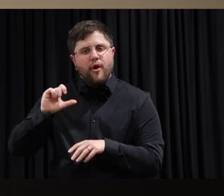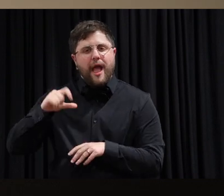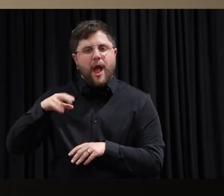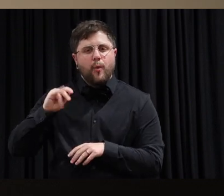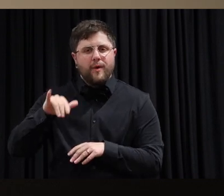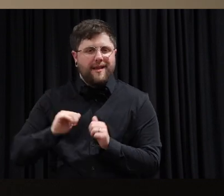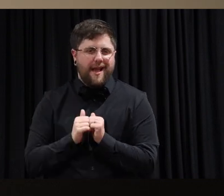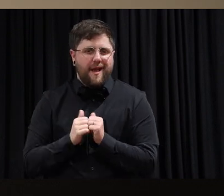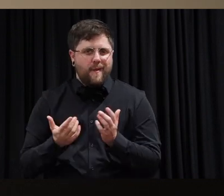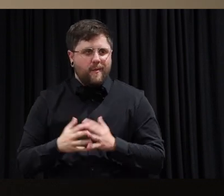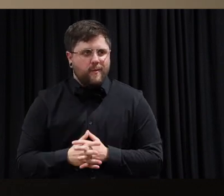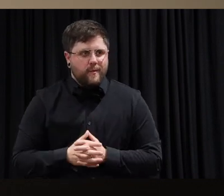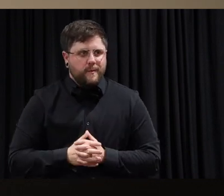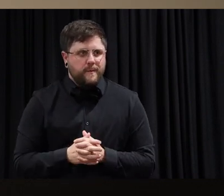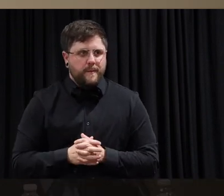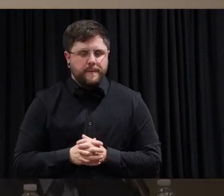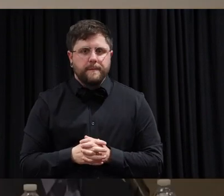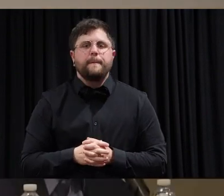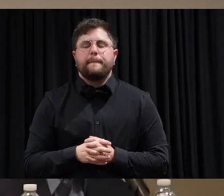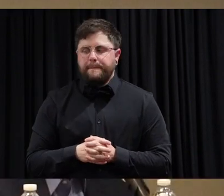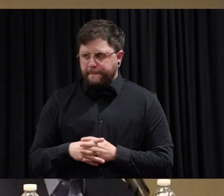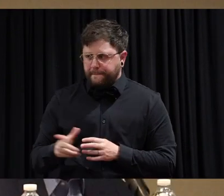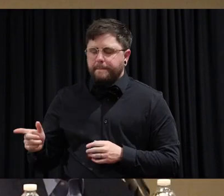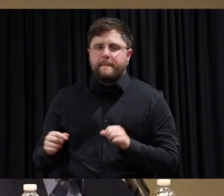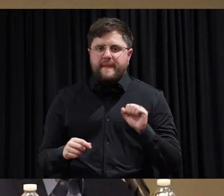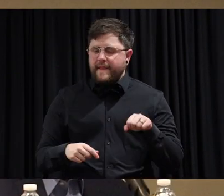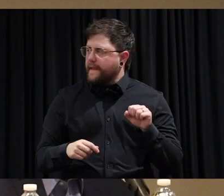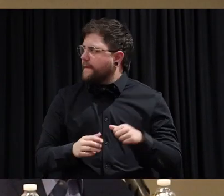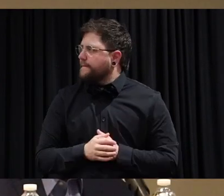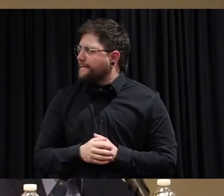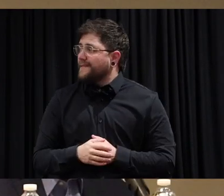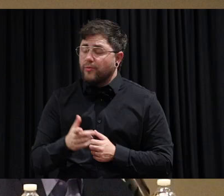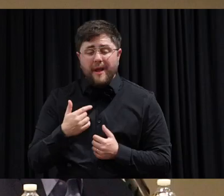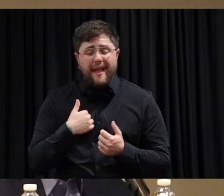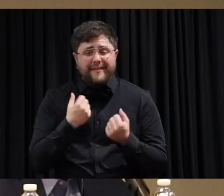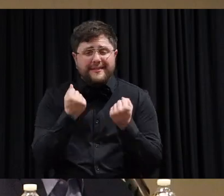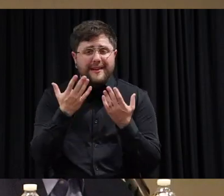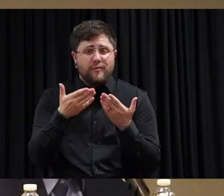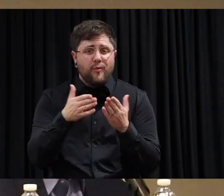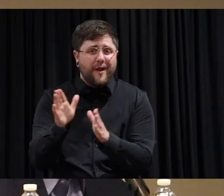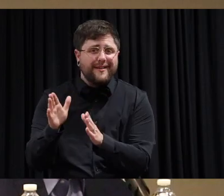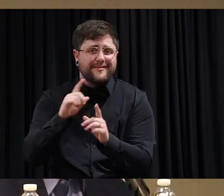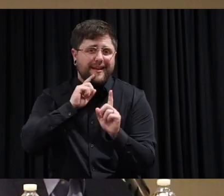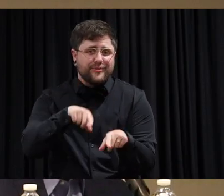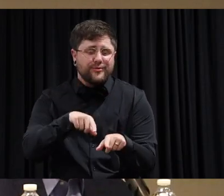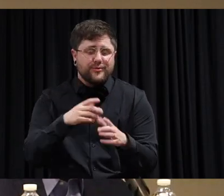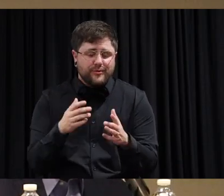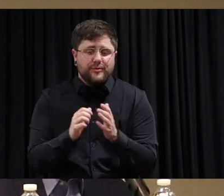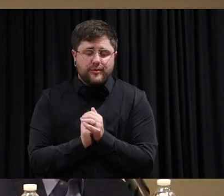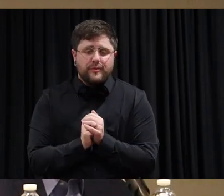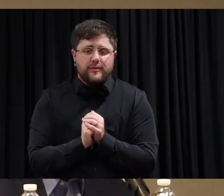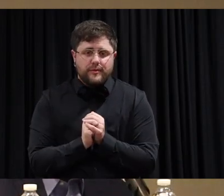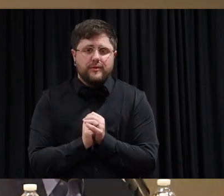good one to answer that for me, if you would. Yeah, well, you know, there are several ways to answer that one. So